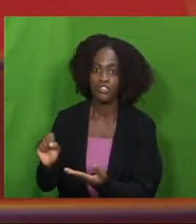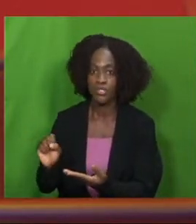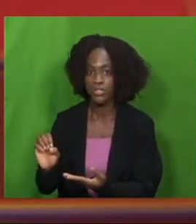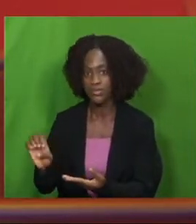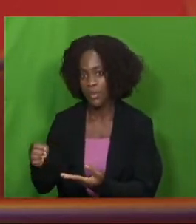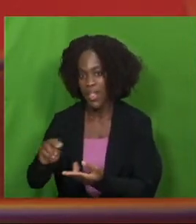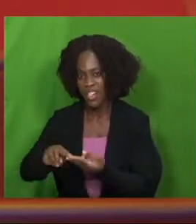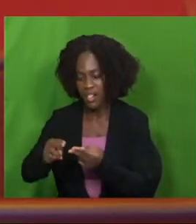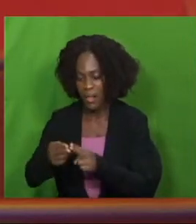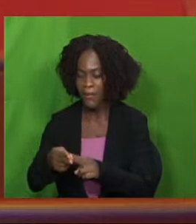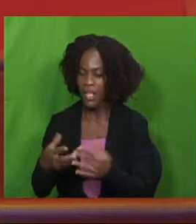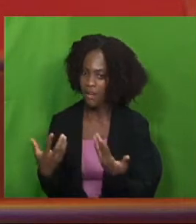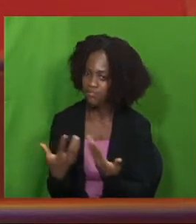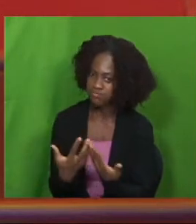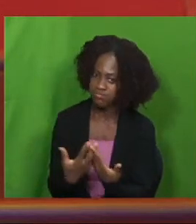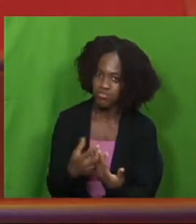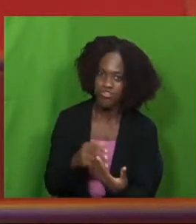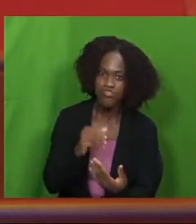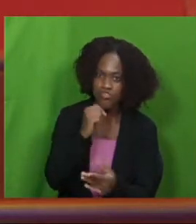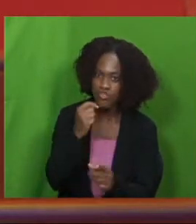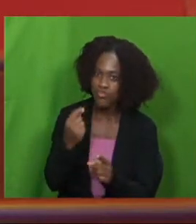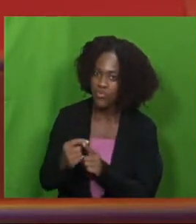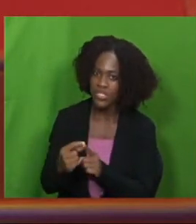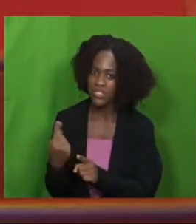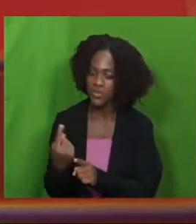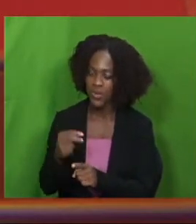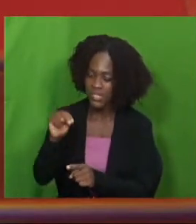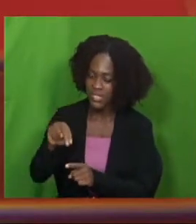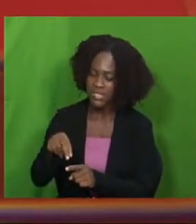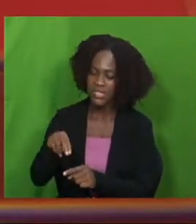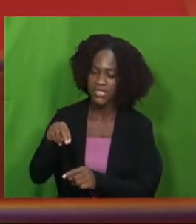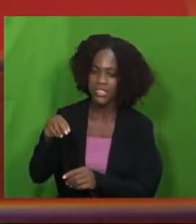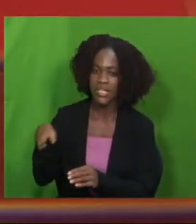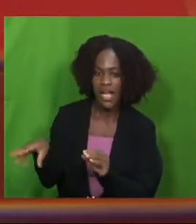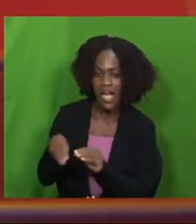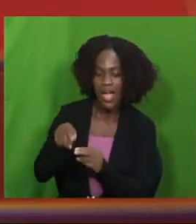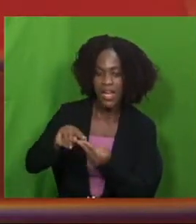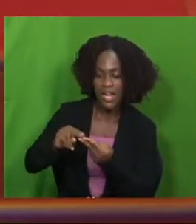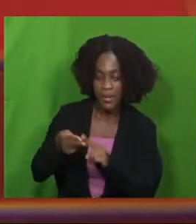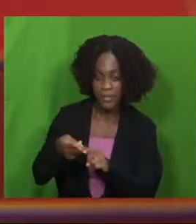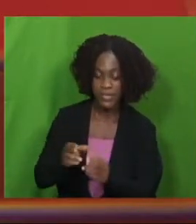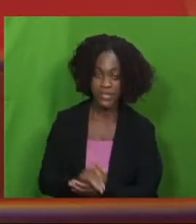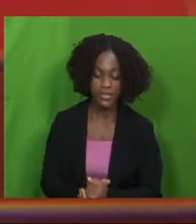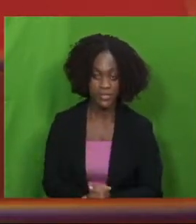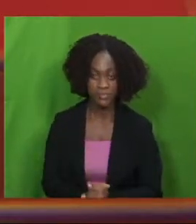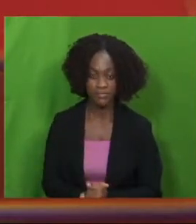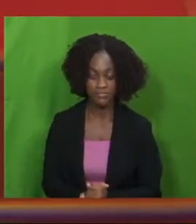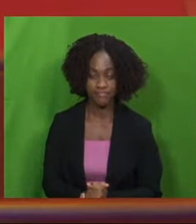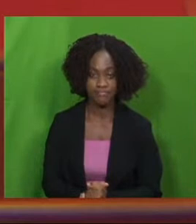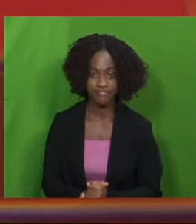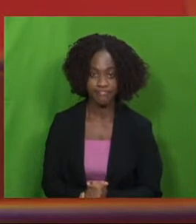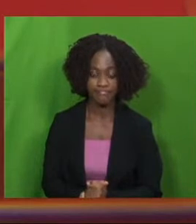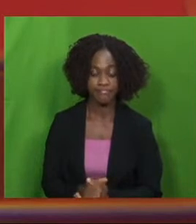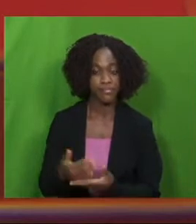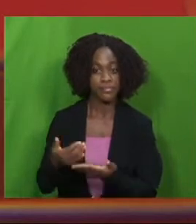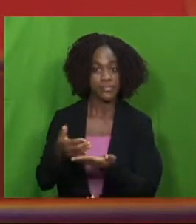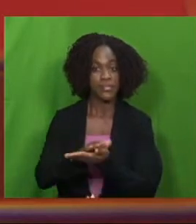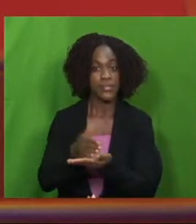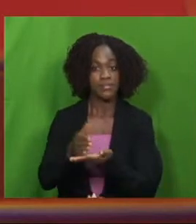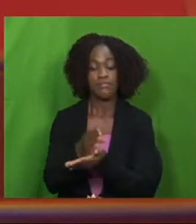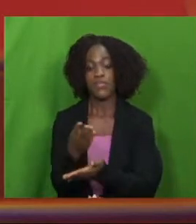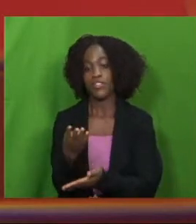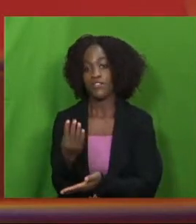numerals, not only in the words. Let's move on to page 14,